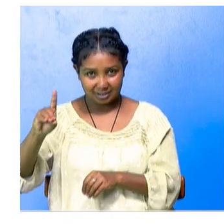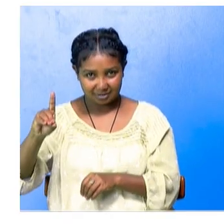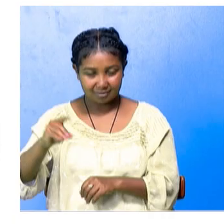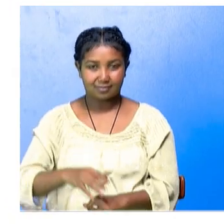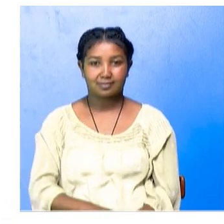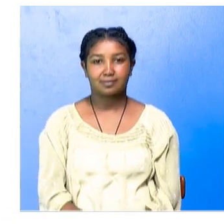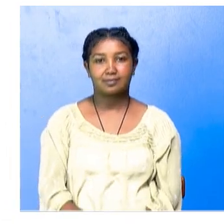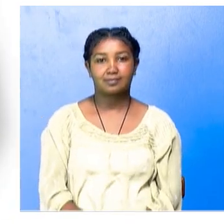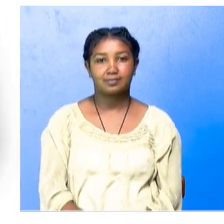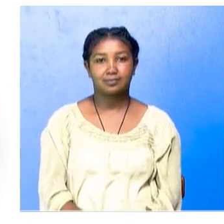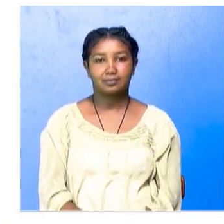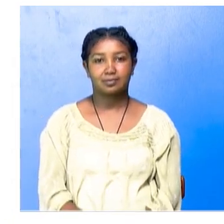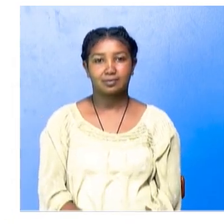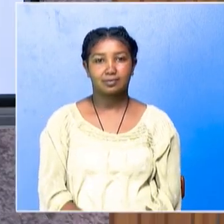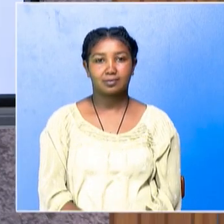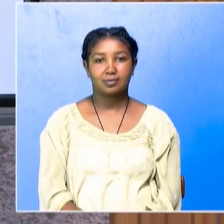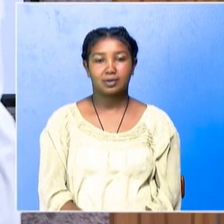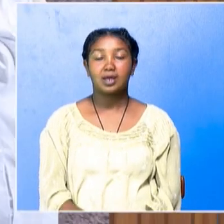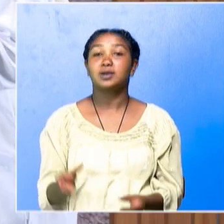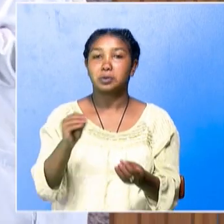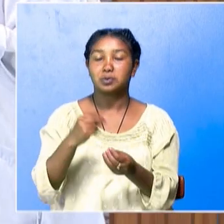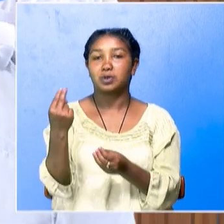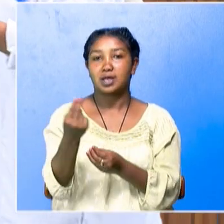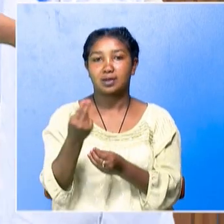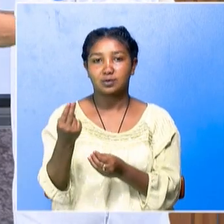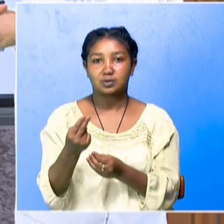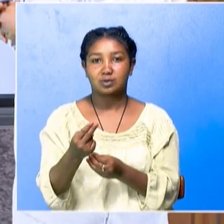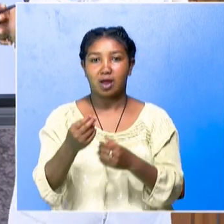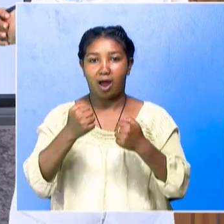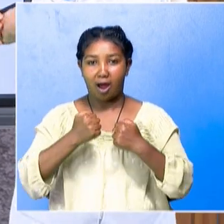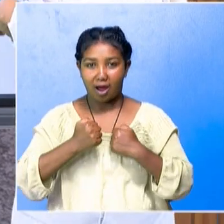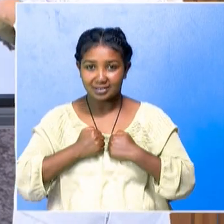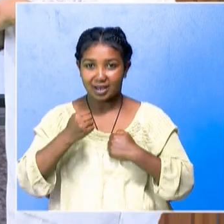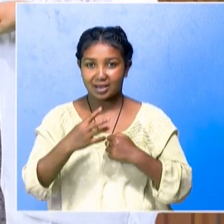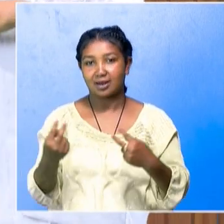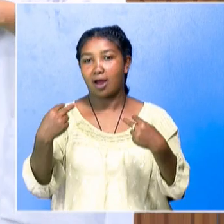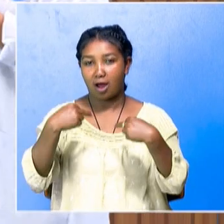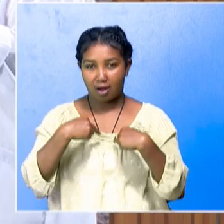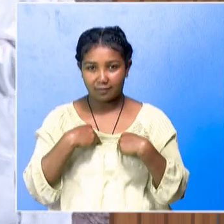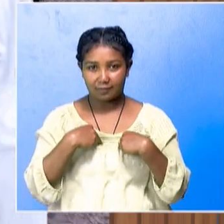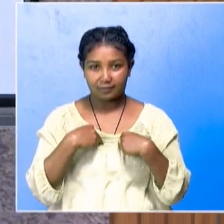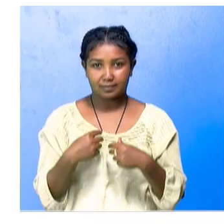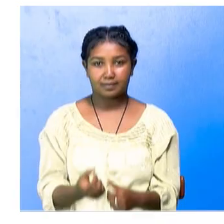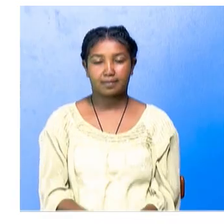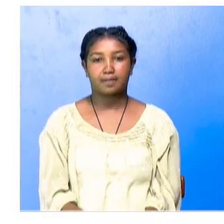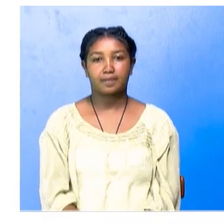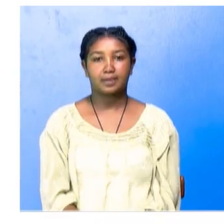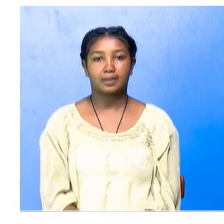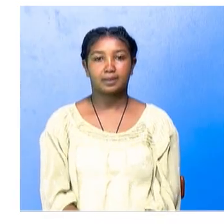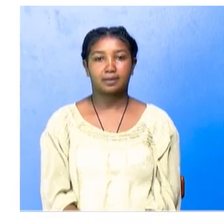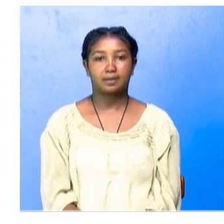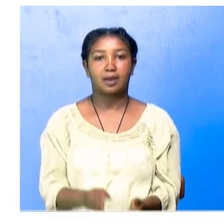In here, did also. And also we can use has and have also